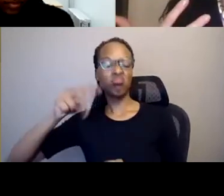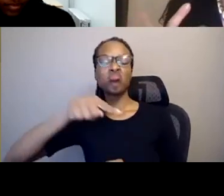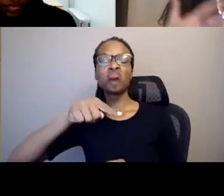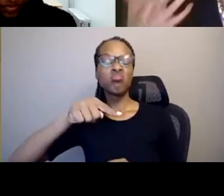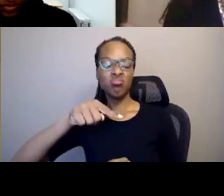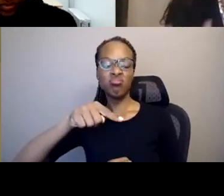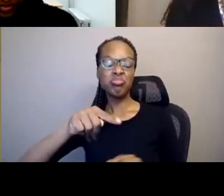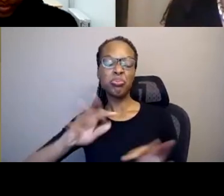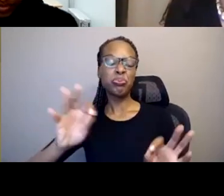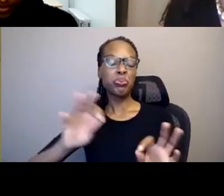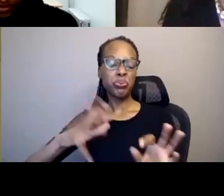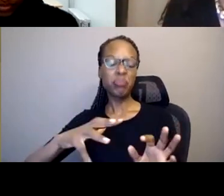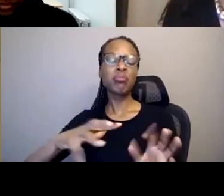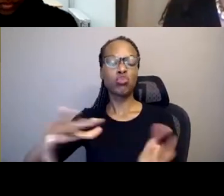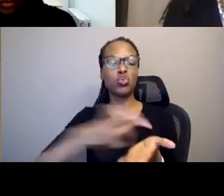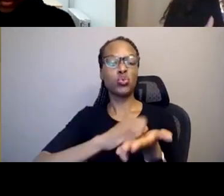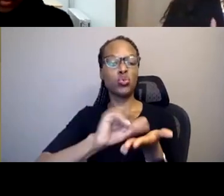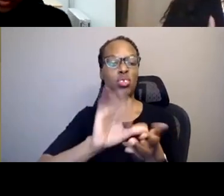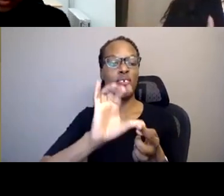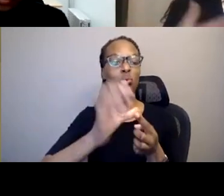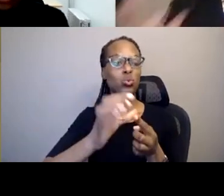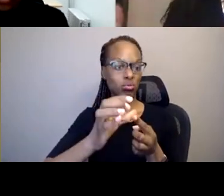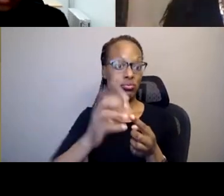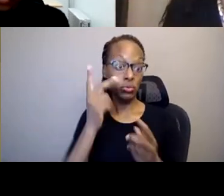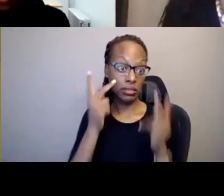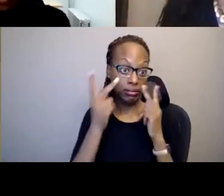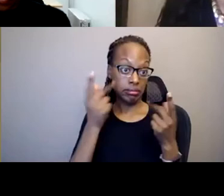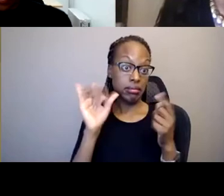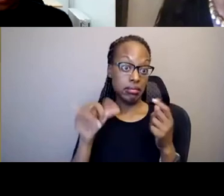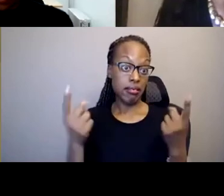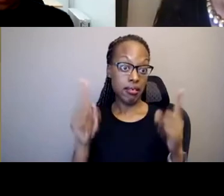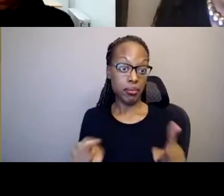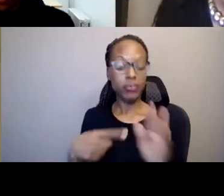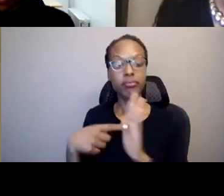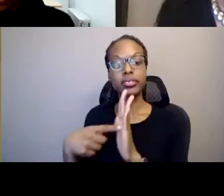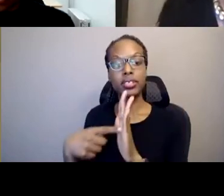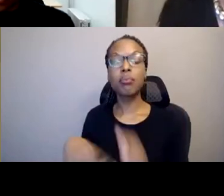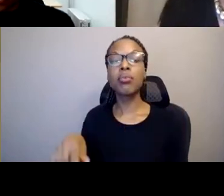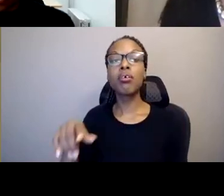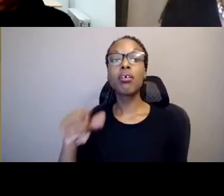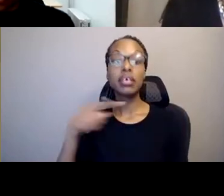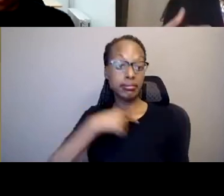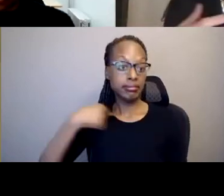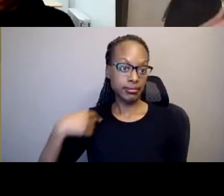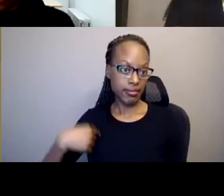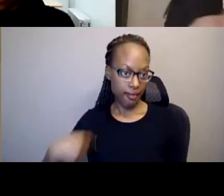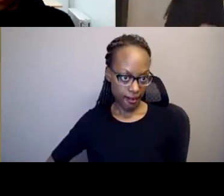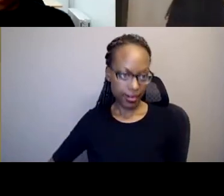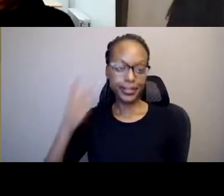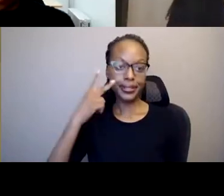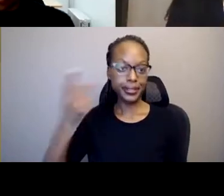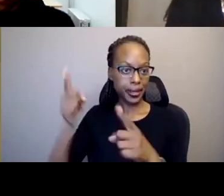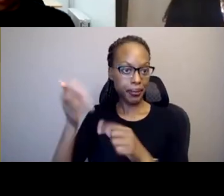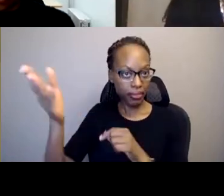superior, right? And we see this playing out. He mentions in the Uyghur population in China, and then also in the context of